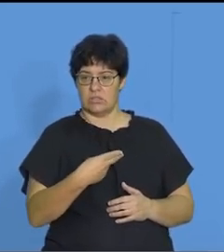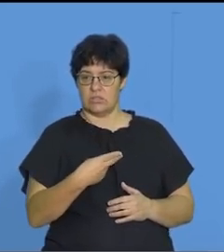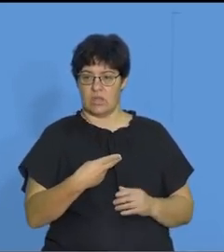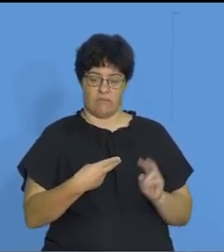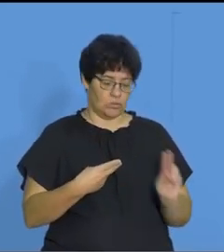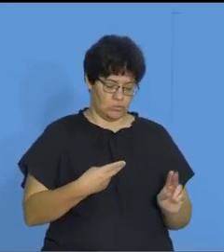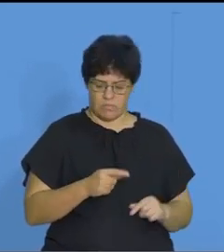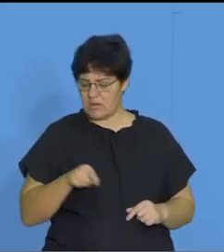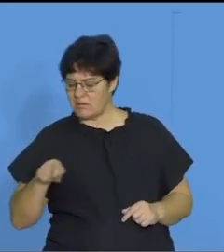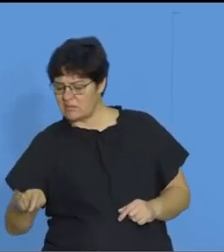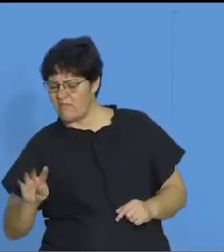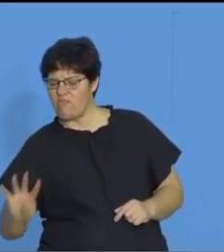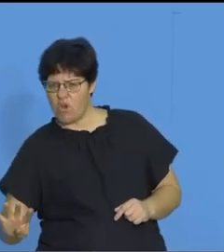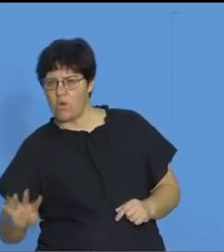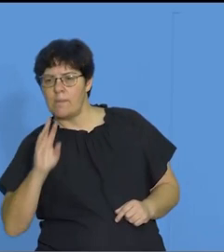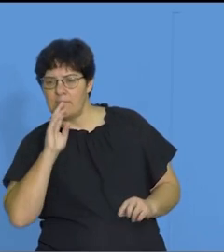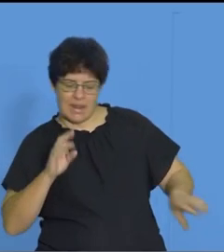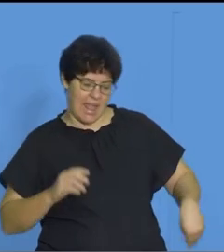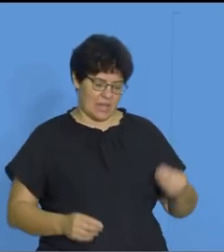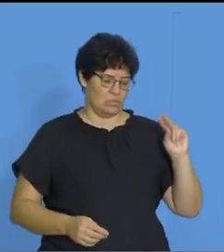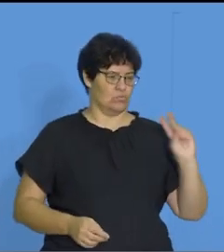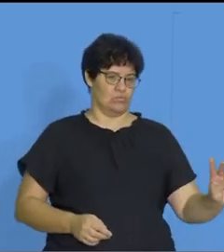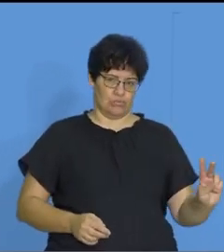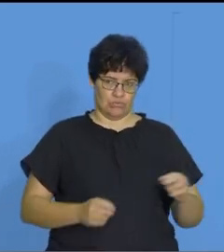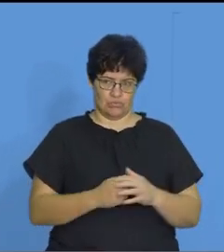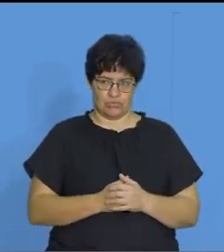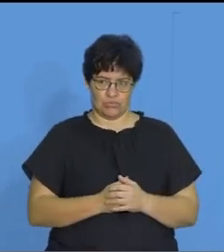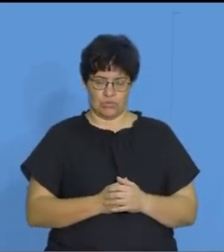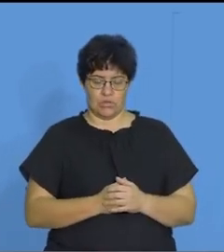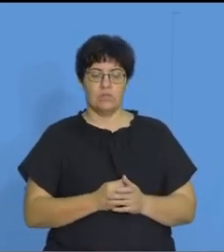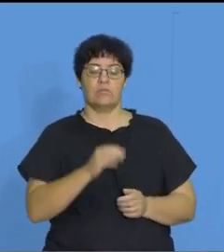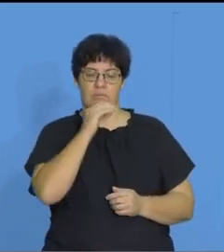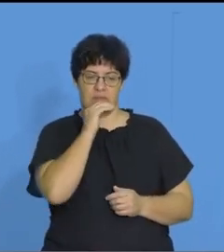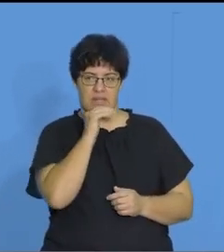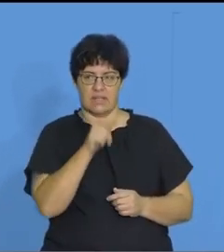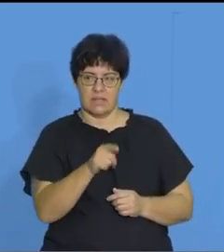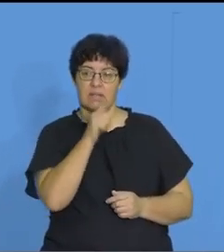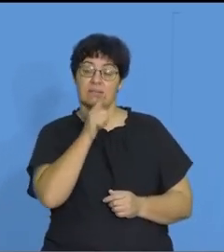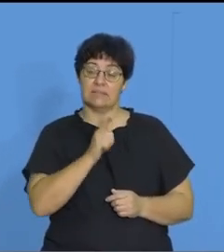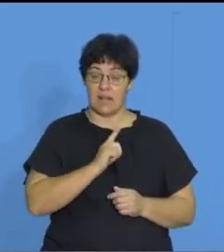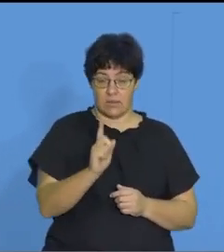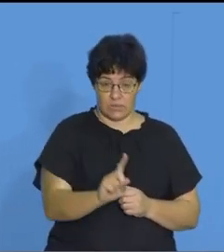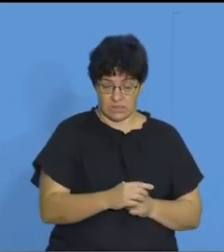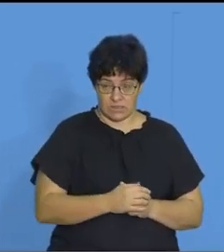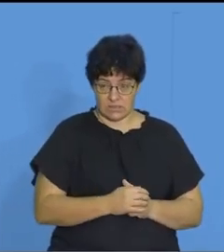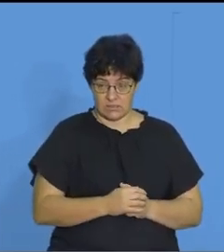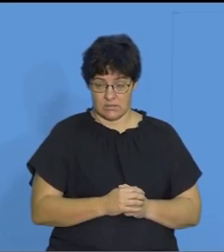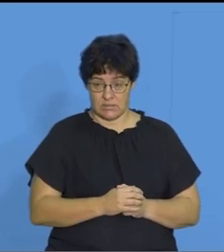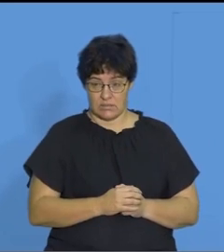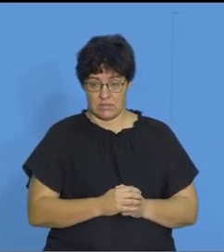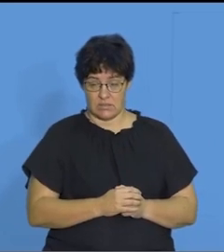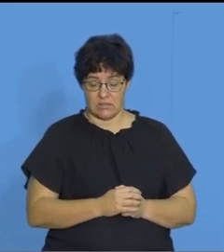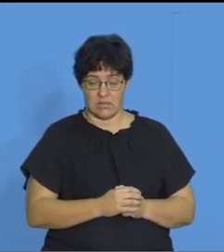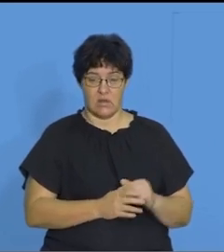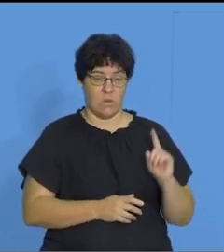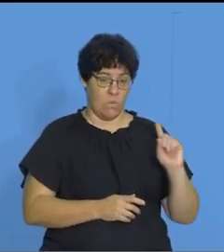the right, so it means we need to put a 2. So what does that tell us about the stoichiometric ratio? It tells us that there